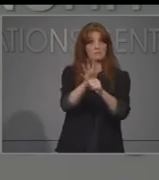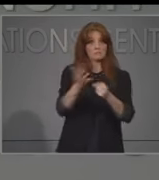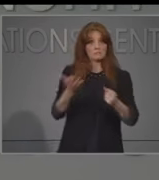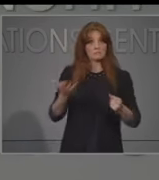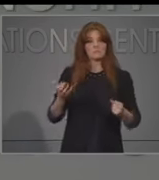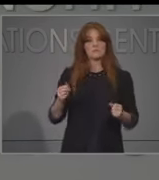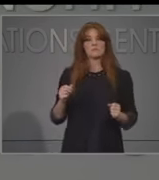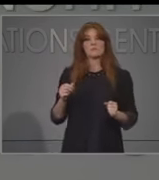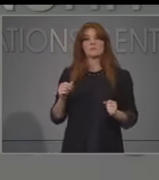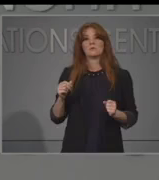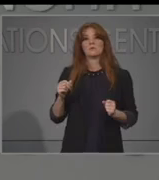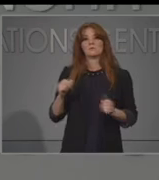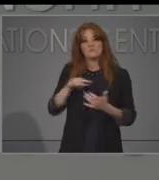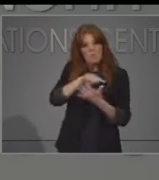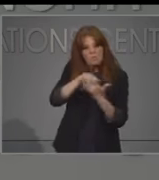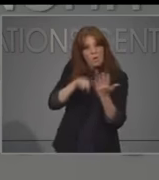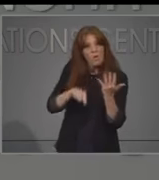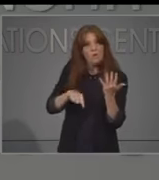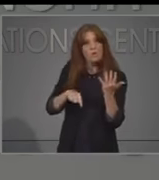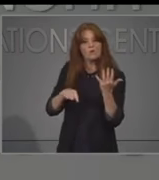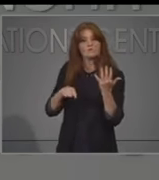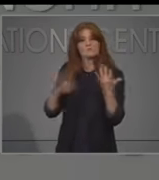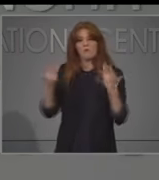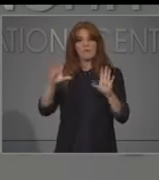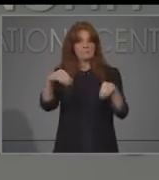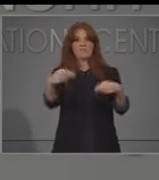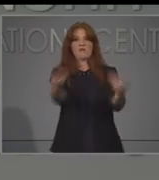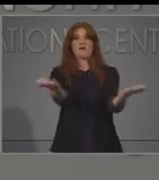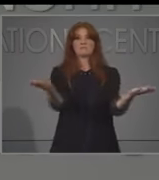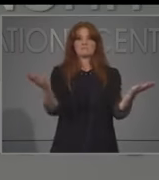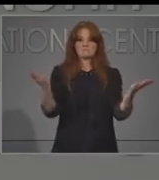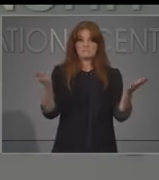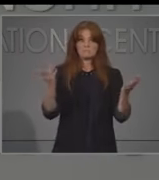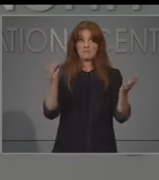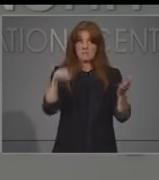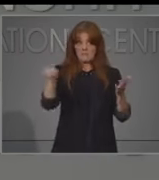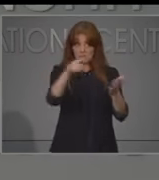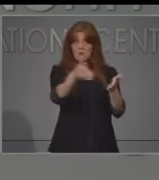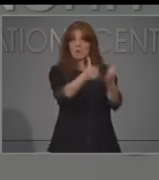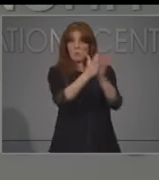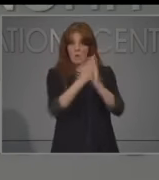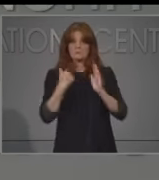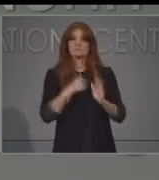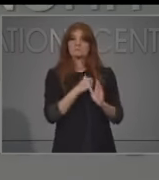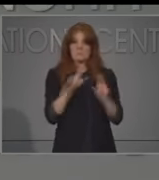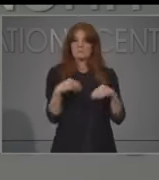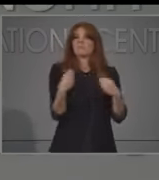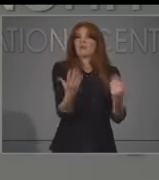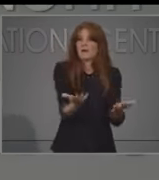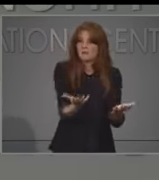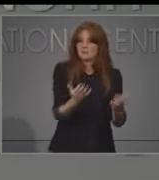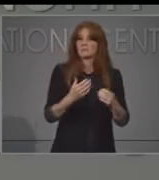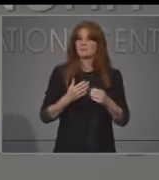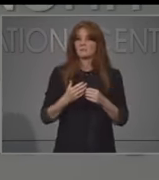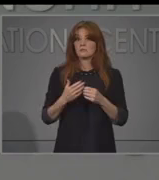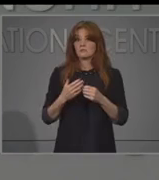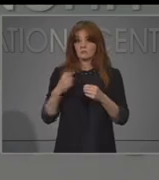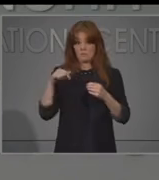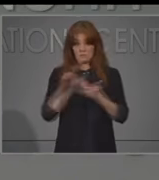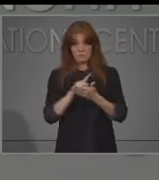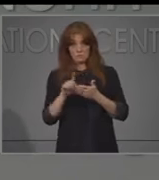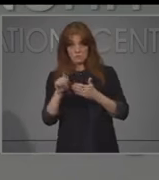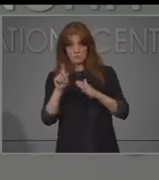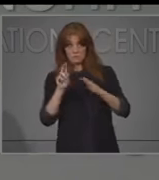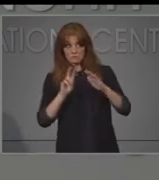those resources have been provided upon request, and as we go into the week ahead,